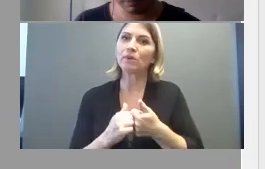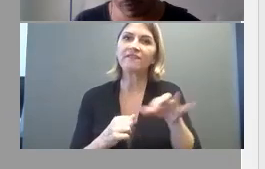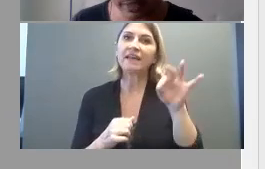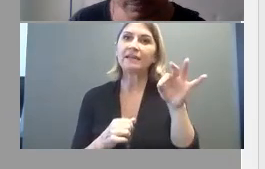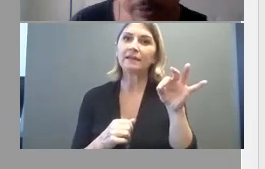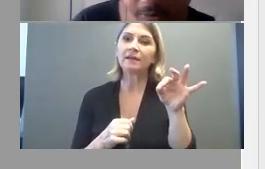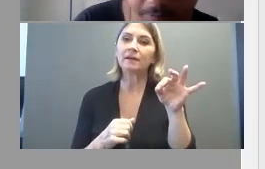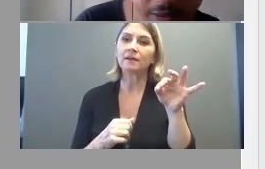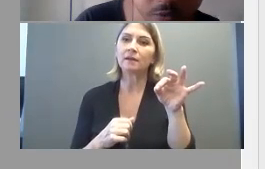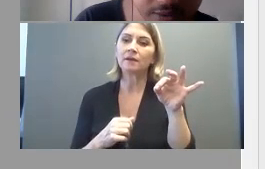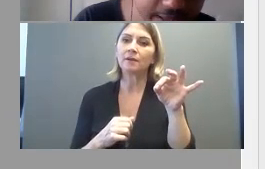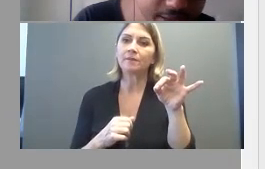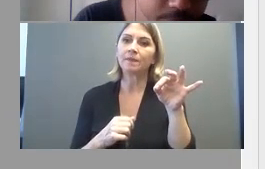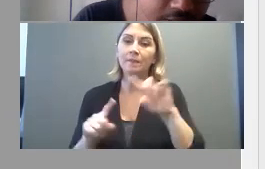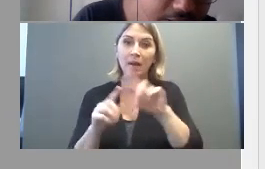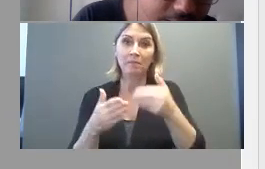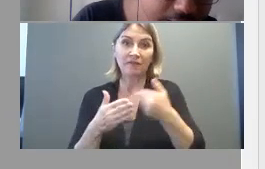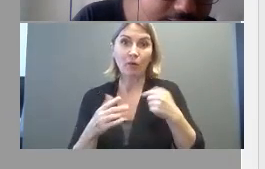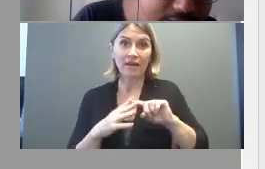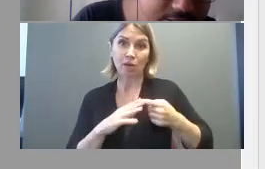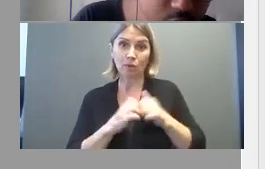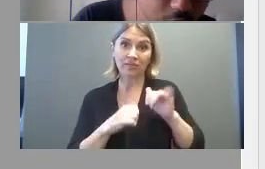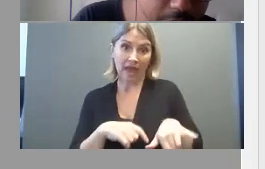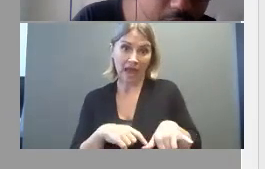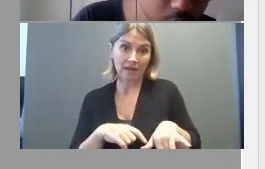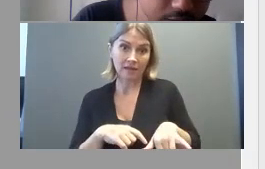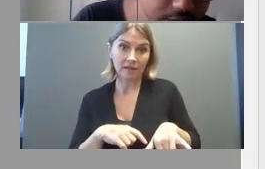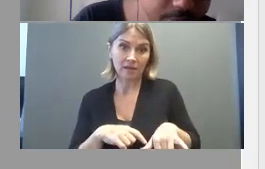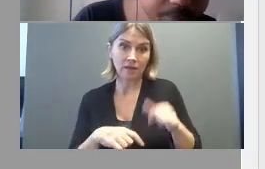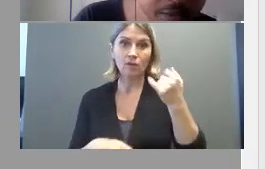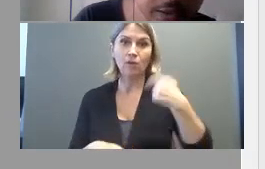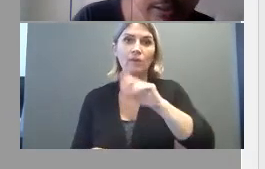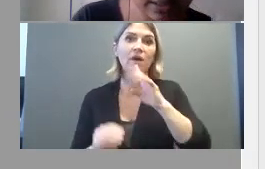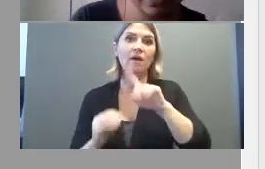this? But before I begin with that, let's just talk about one thing.